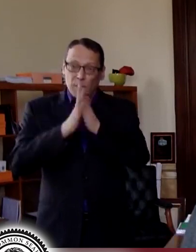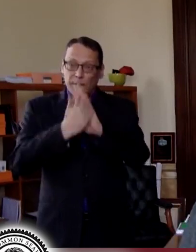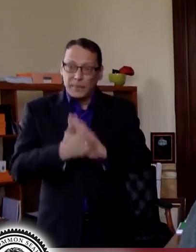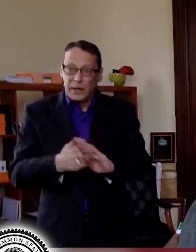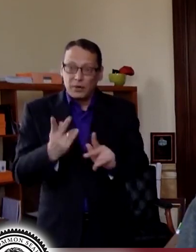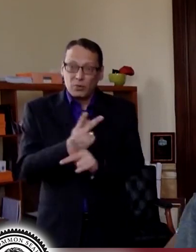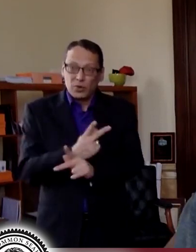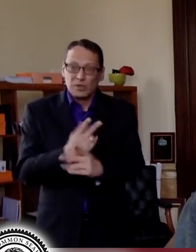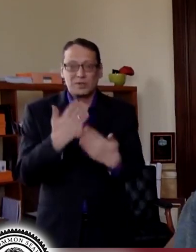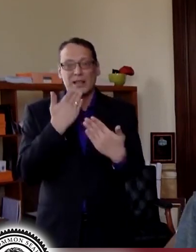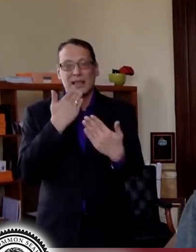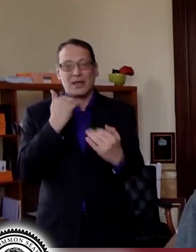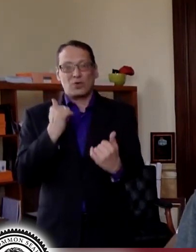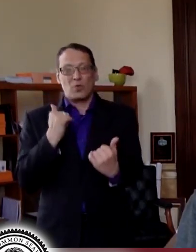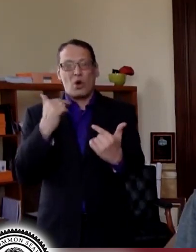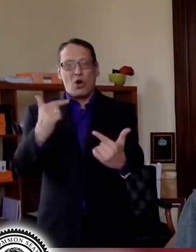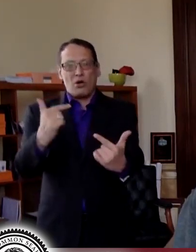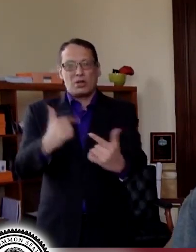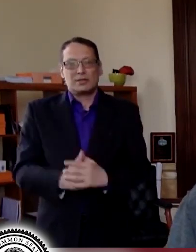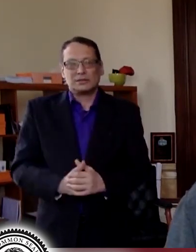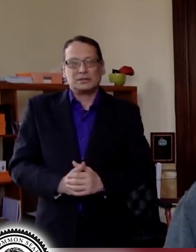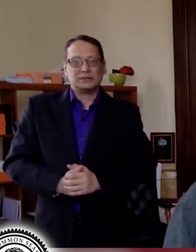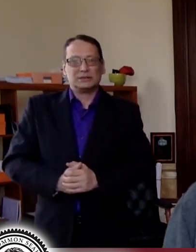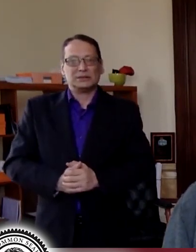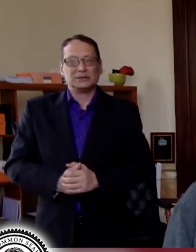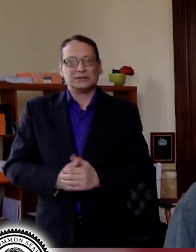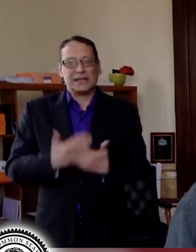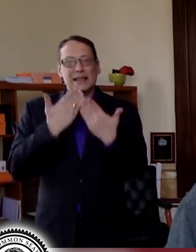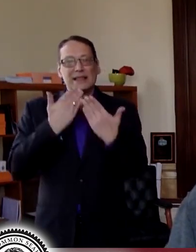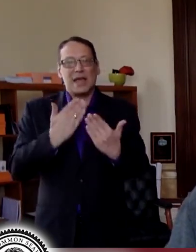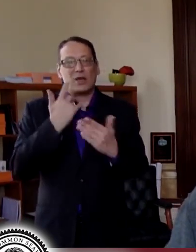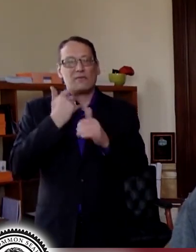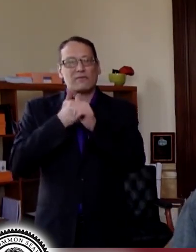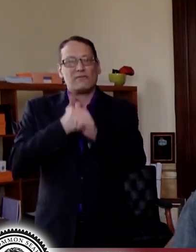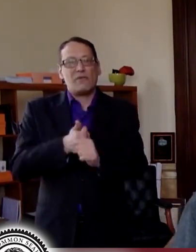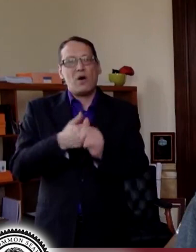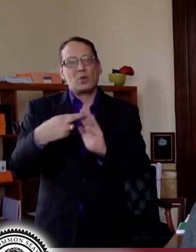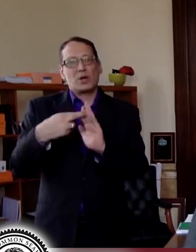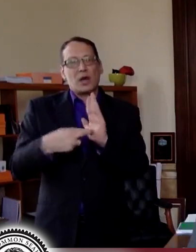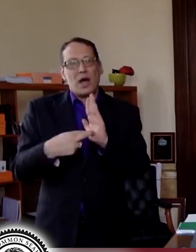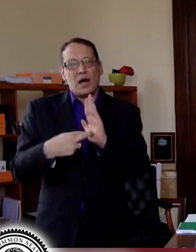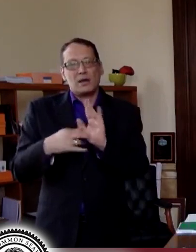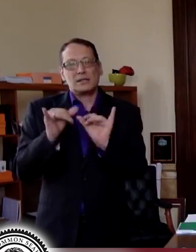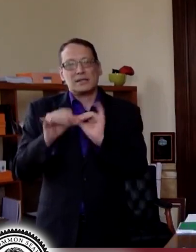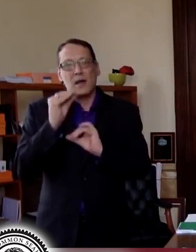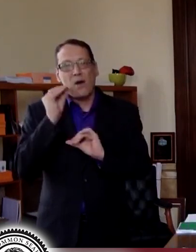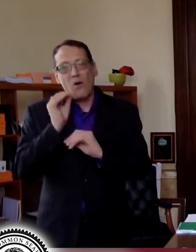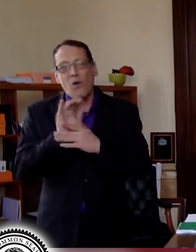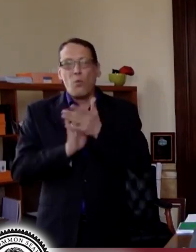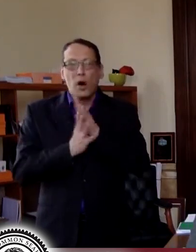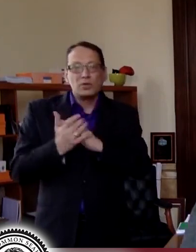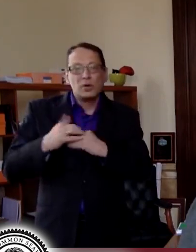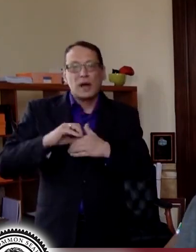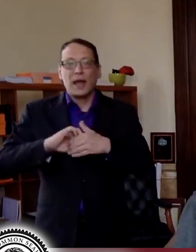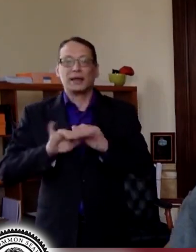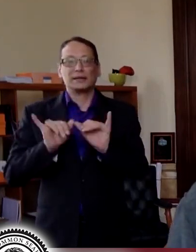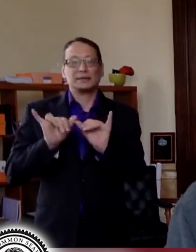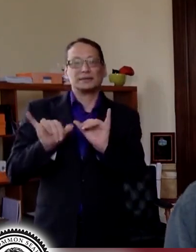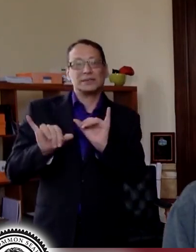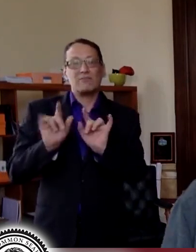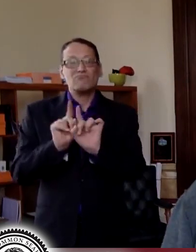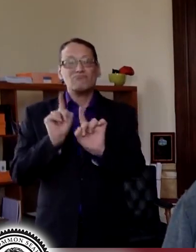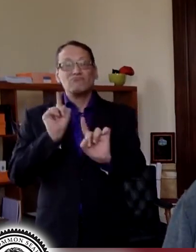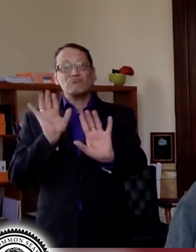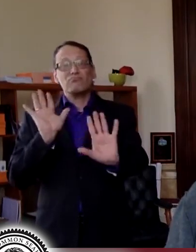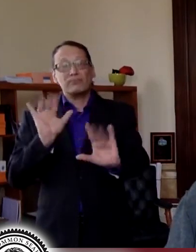So thank you all for following the guidelines, staying at home, social distancing, washing your hands, etc.